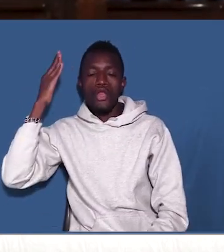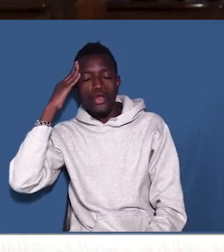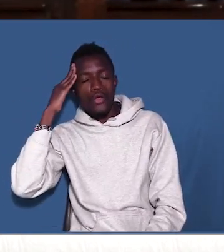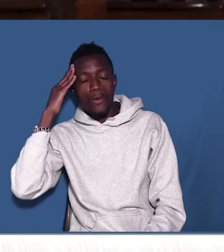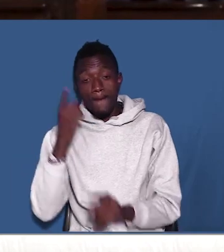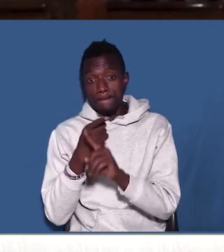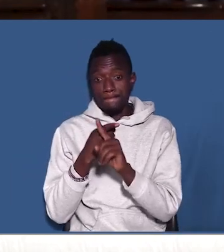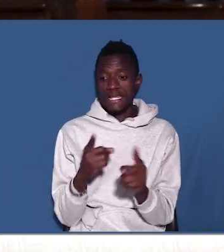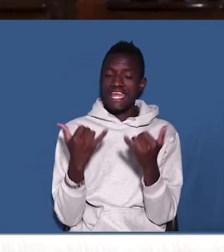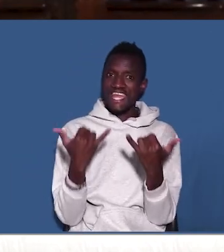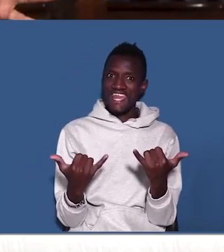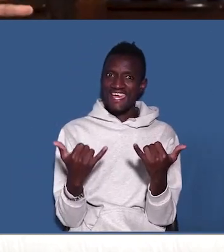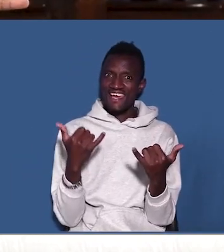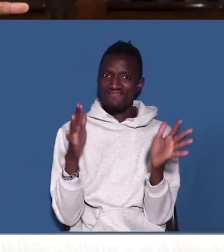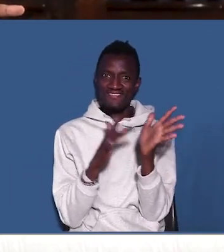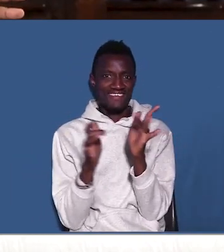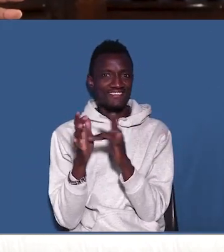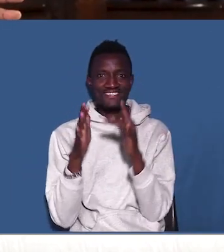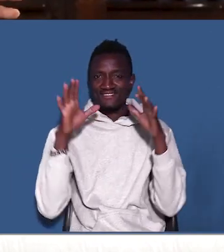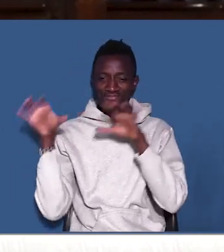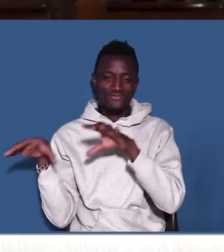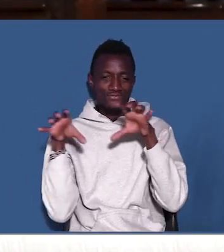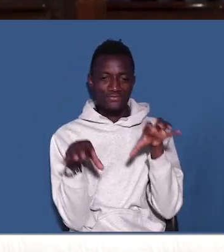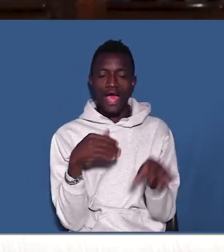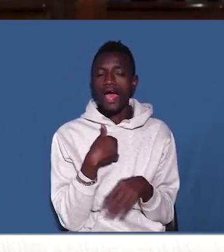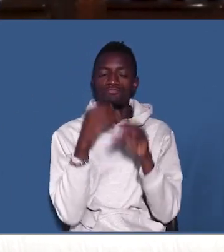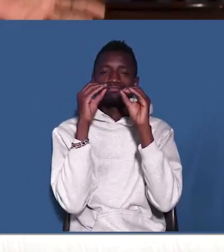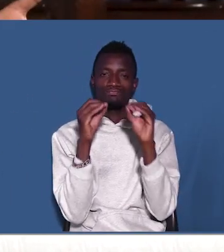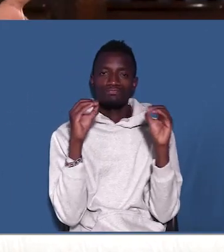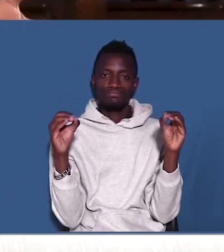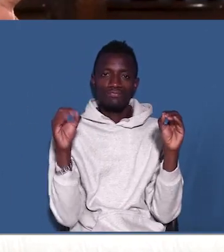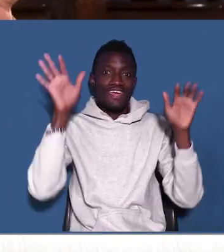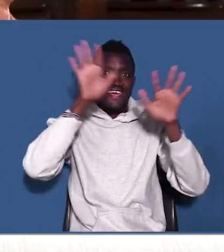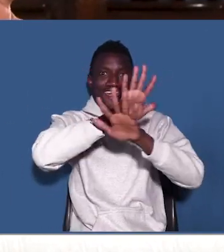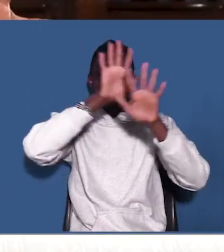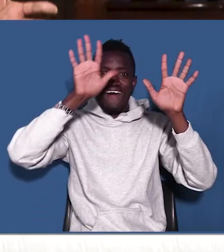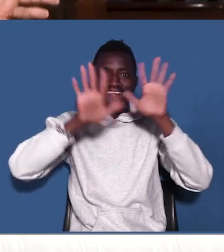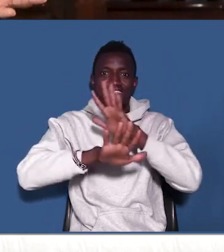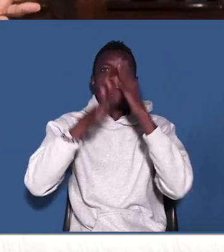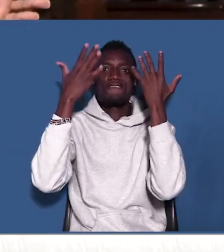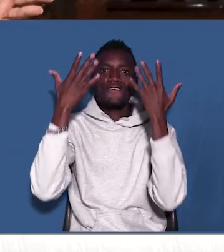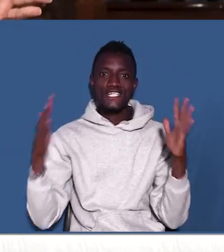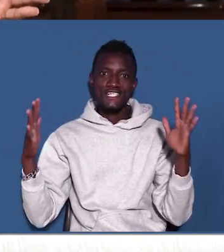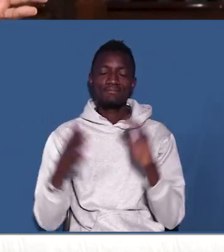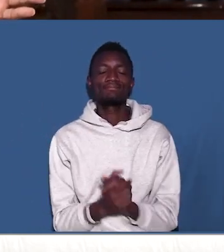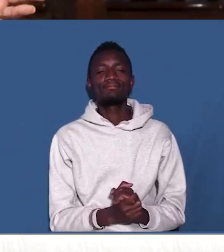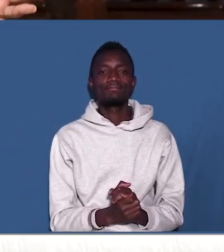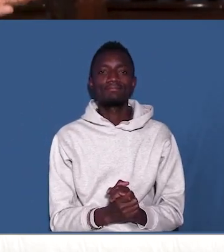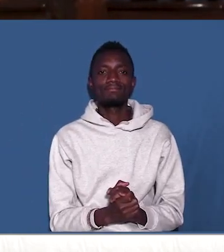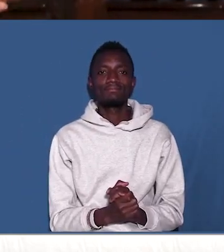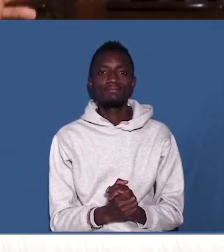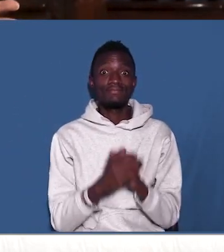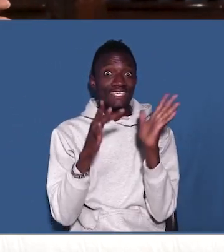suffering now. He's done with that. It is finished. He's not in the